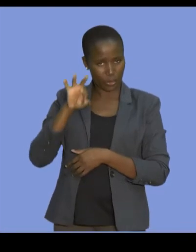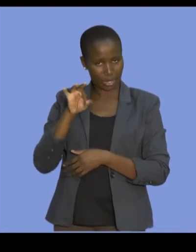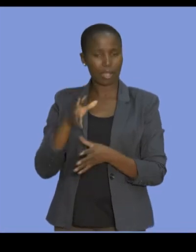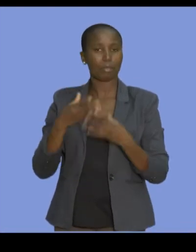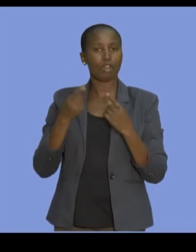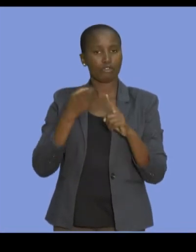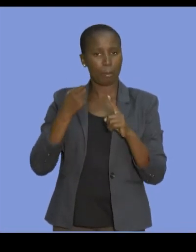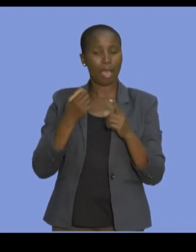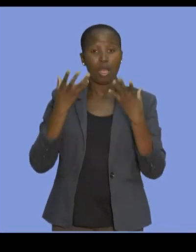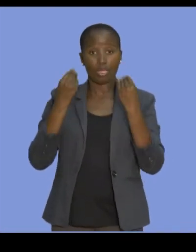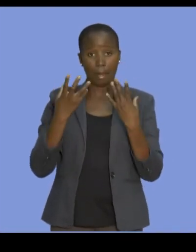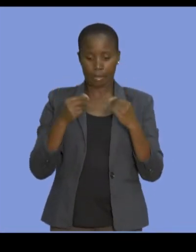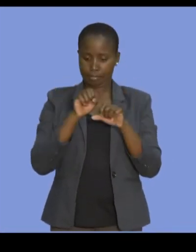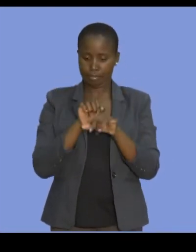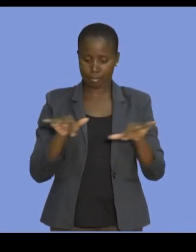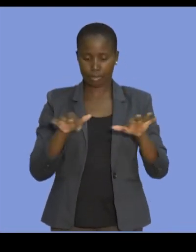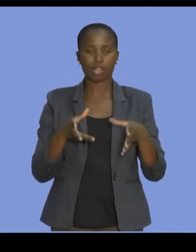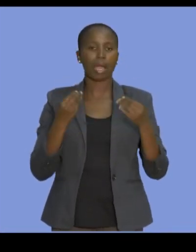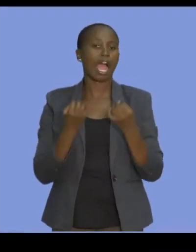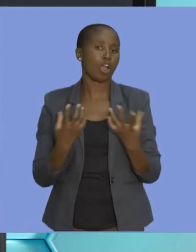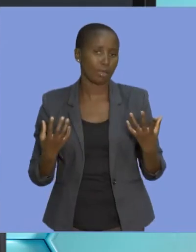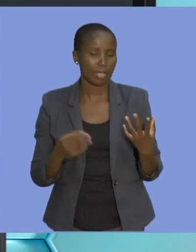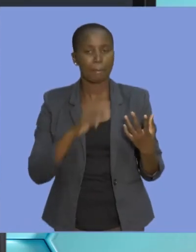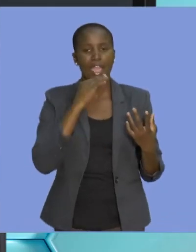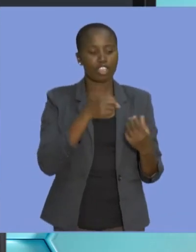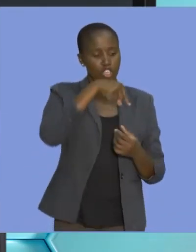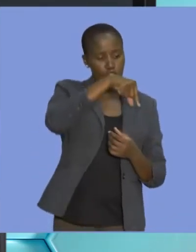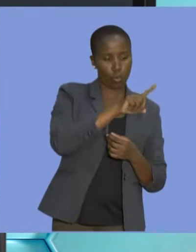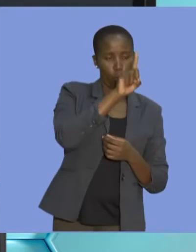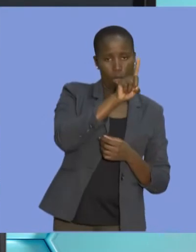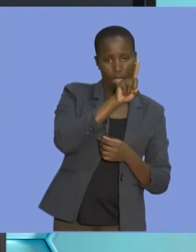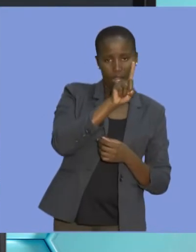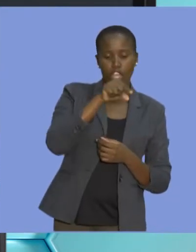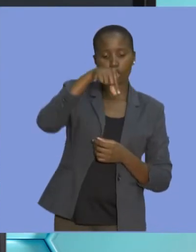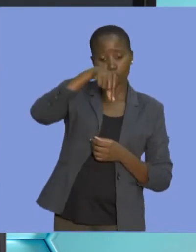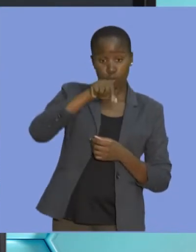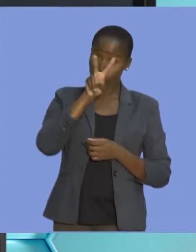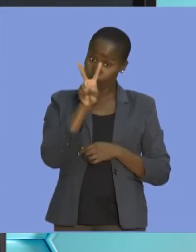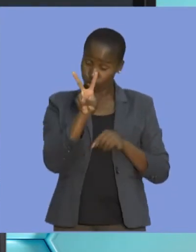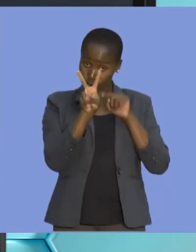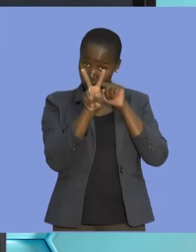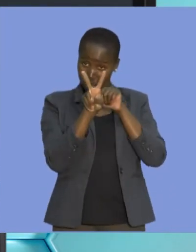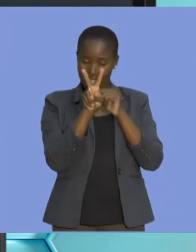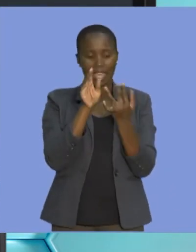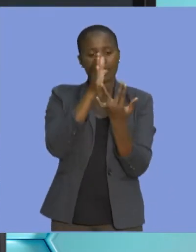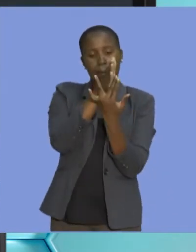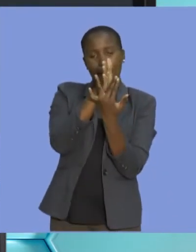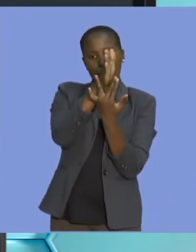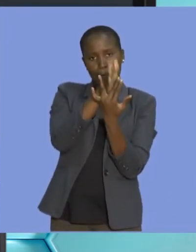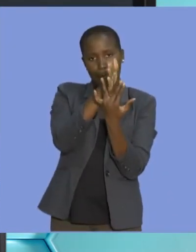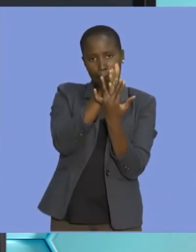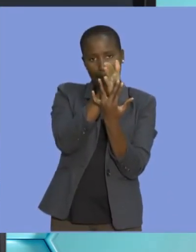distribution data. So we have Q1, Q2. So Q2, remember, is middle of the data. So